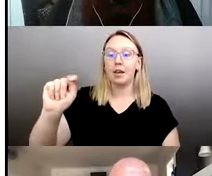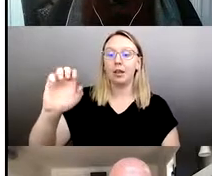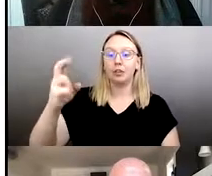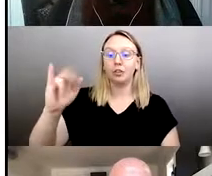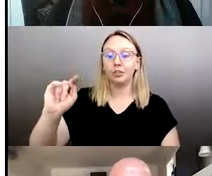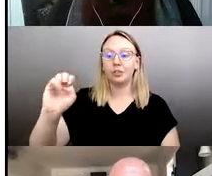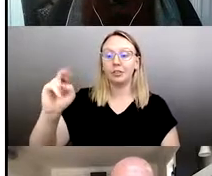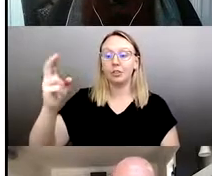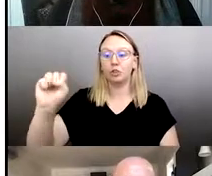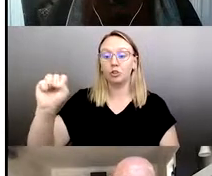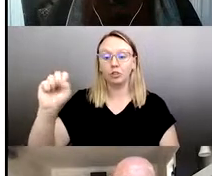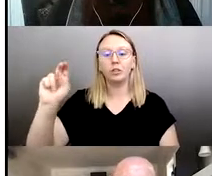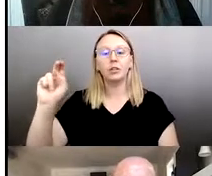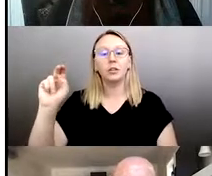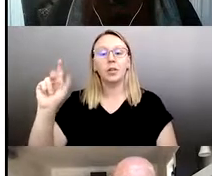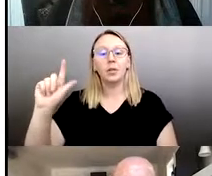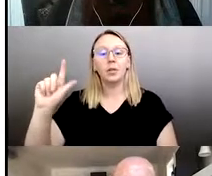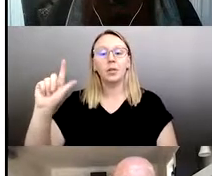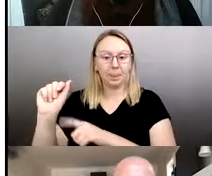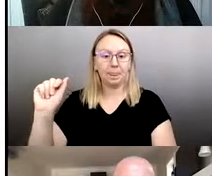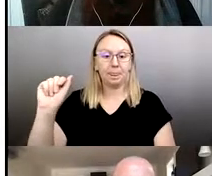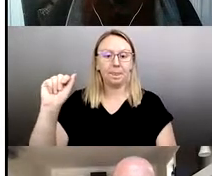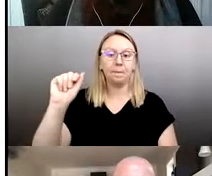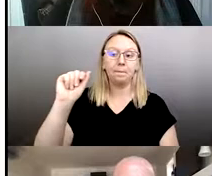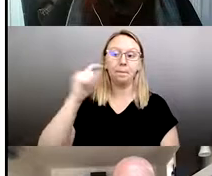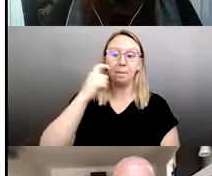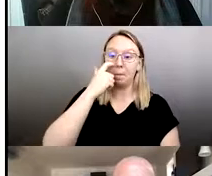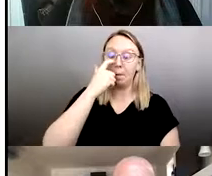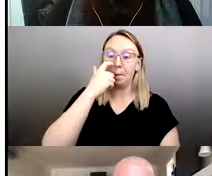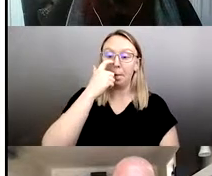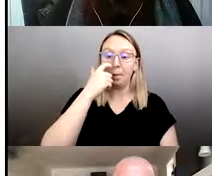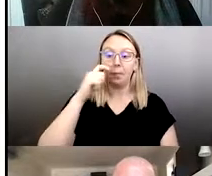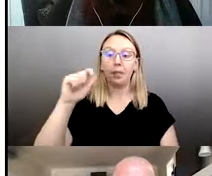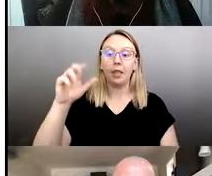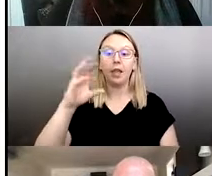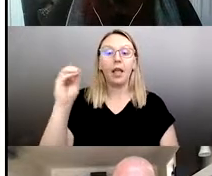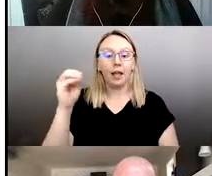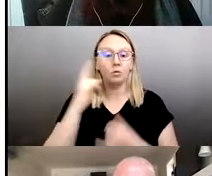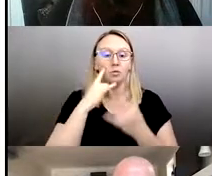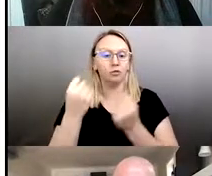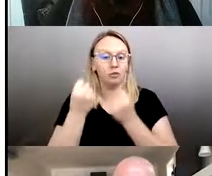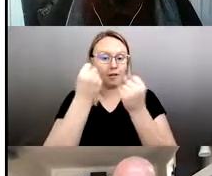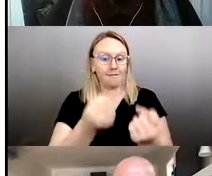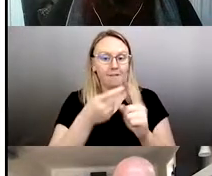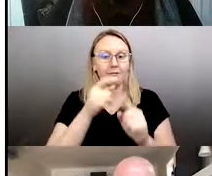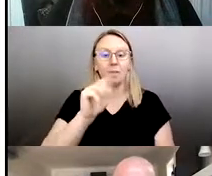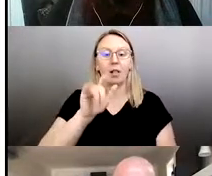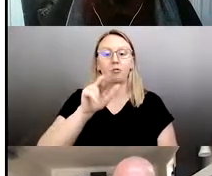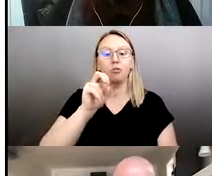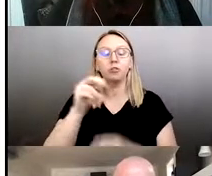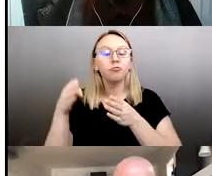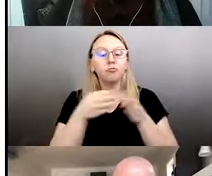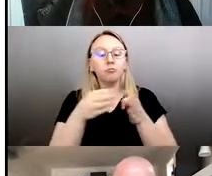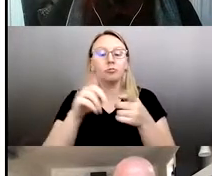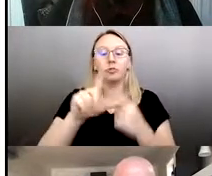a 20-hour drive. So from the Melrose Plantation, we will drive north across the border to Little Rock,